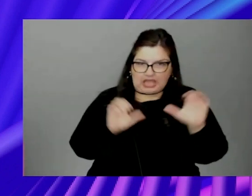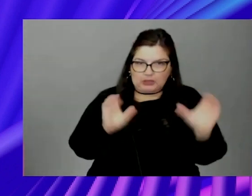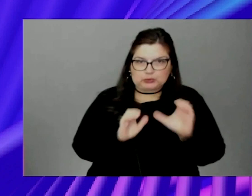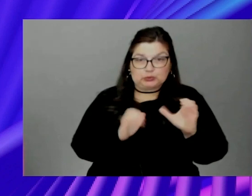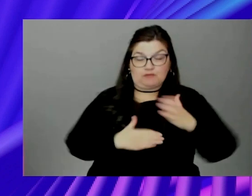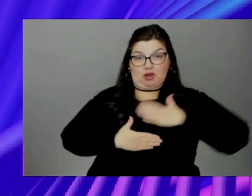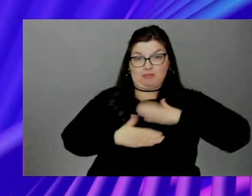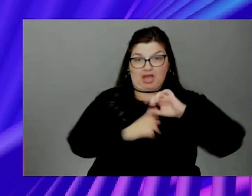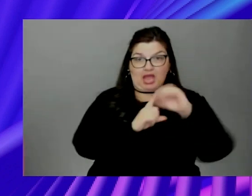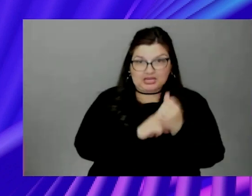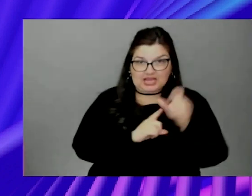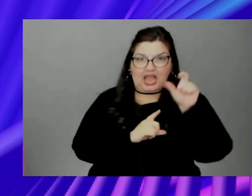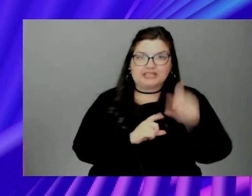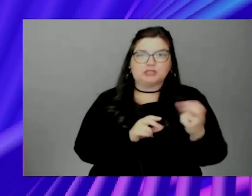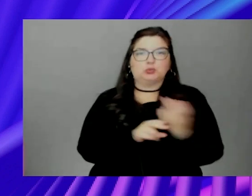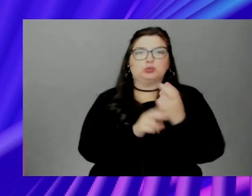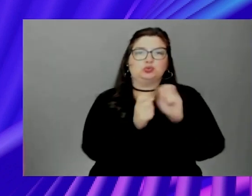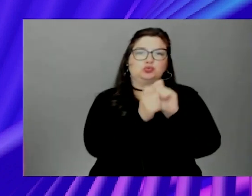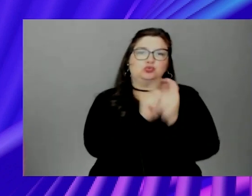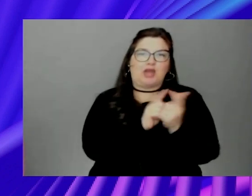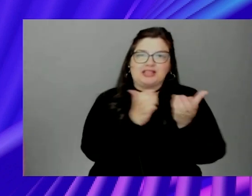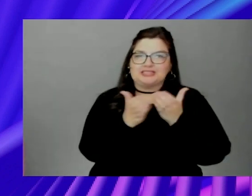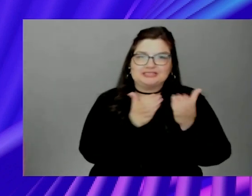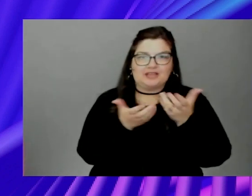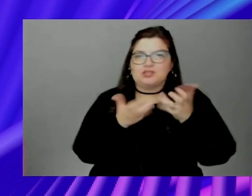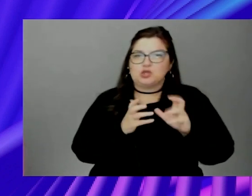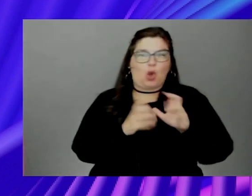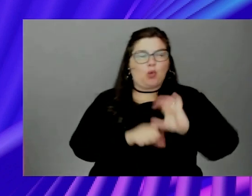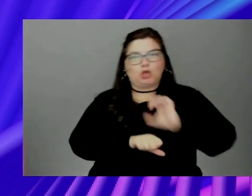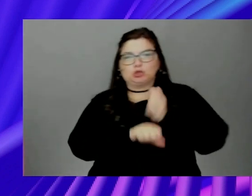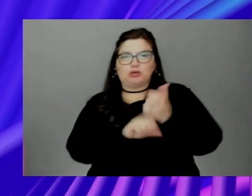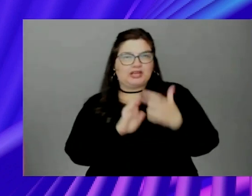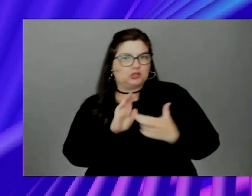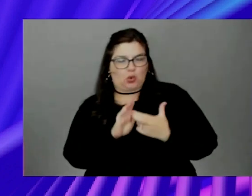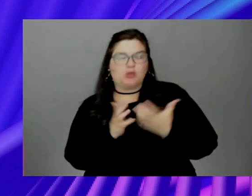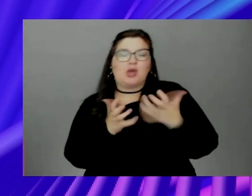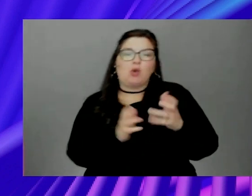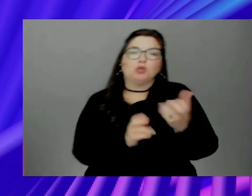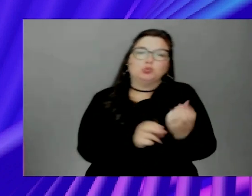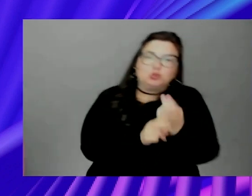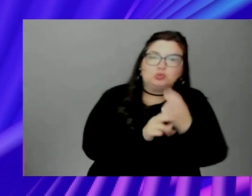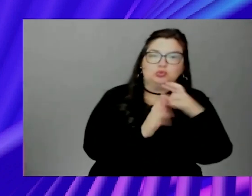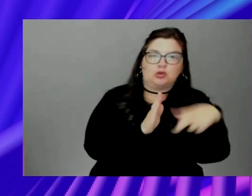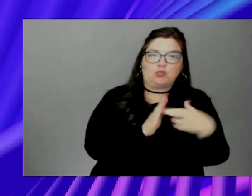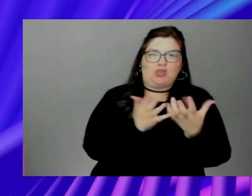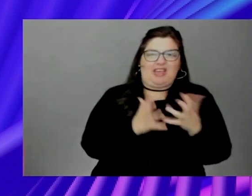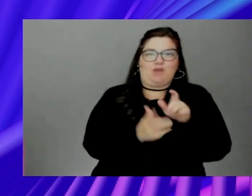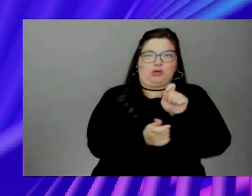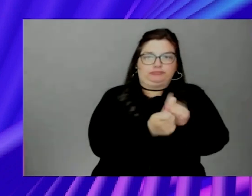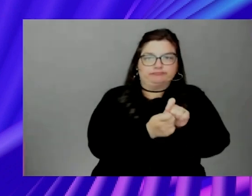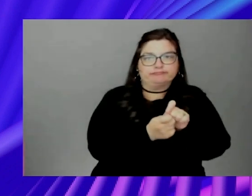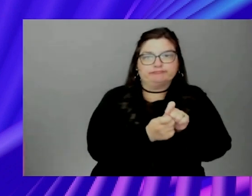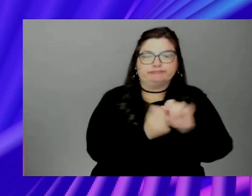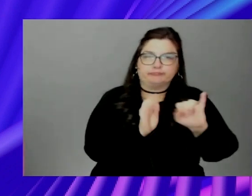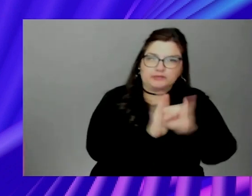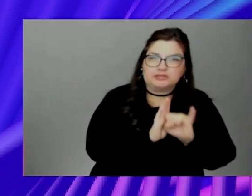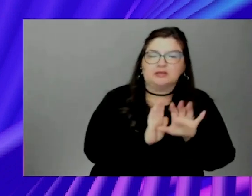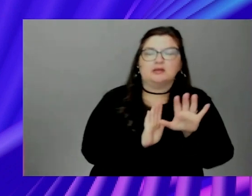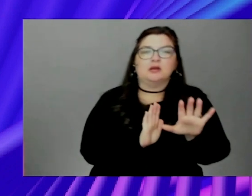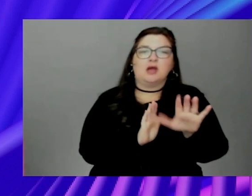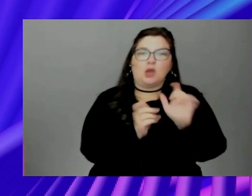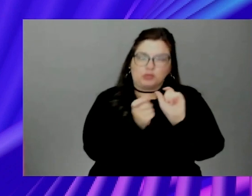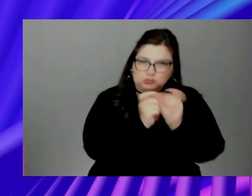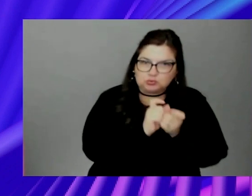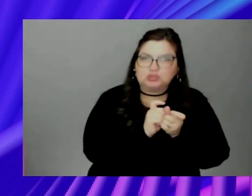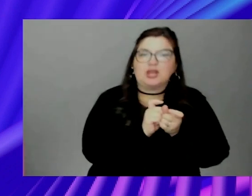the translate service. So I don't want it to create a role. I want to actually use a role I've already specified. So I'm going to say, change the